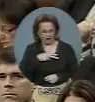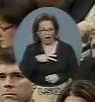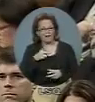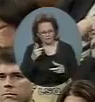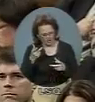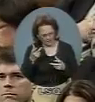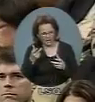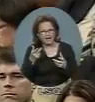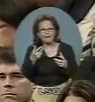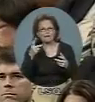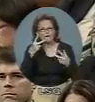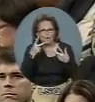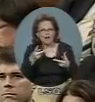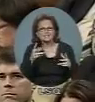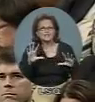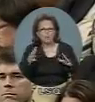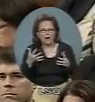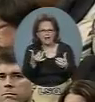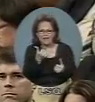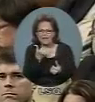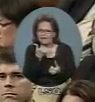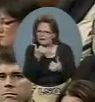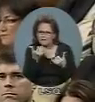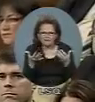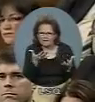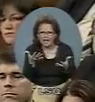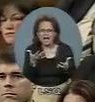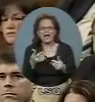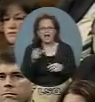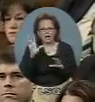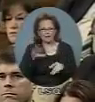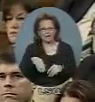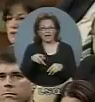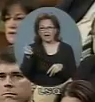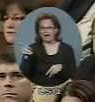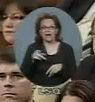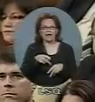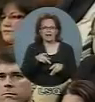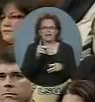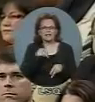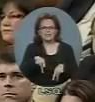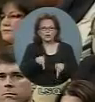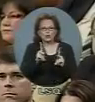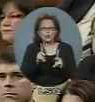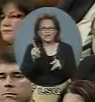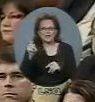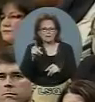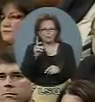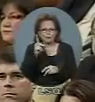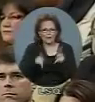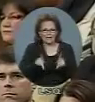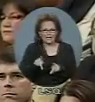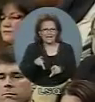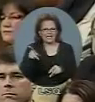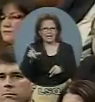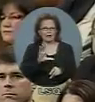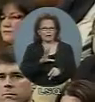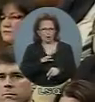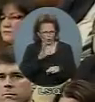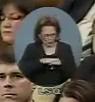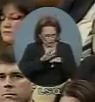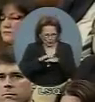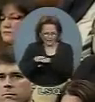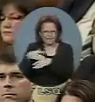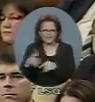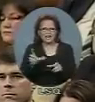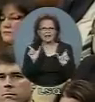with their counterparts in the Afghan prison system. National Defence has done similarly. The Department of Foreign Affairs has been in touch with the Afghan